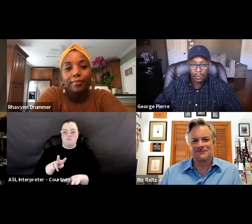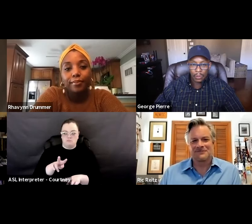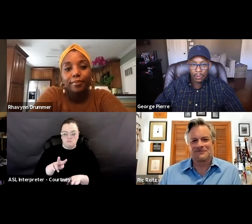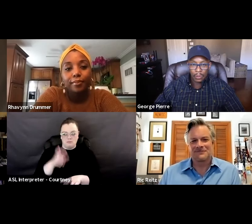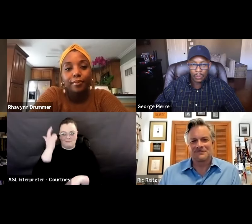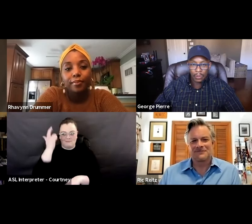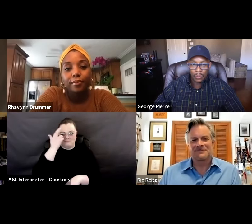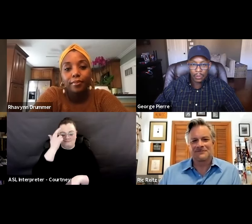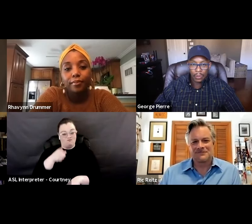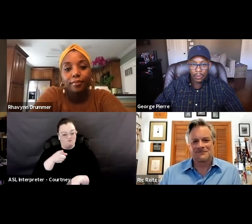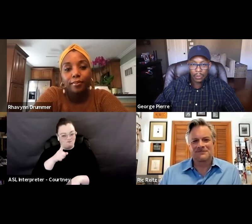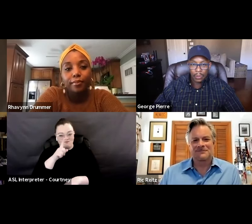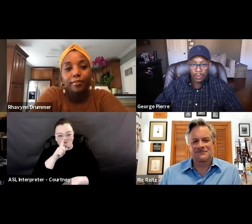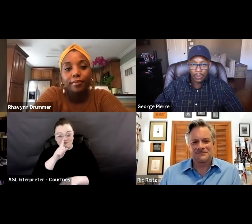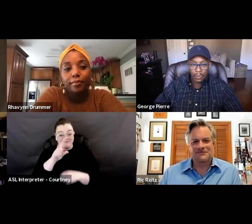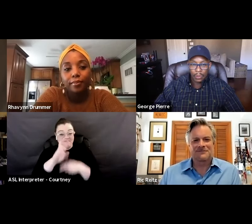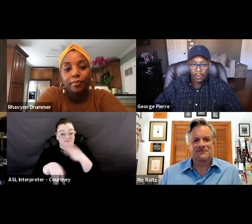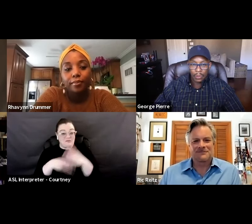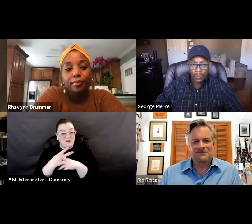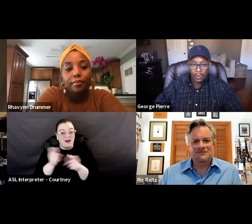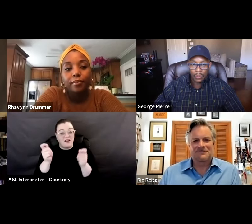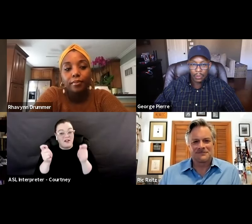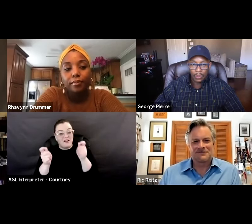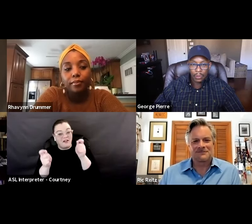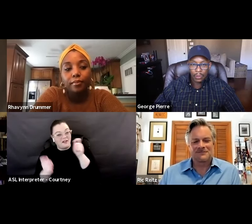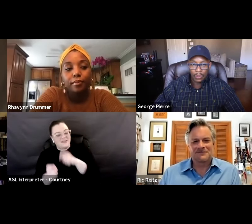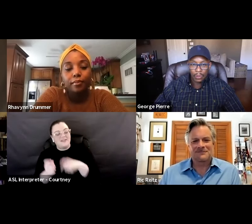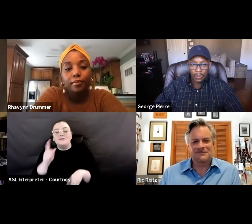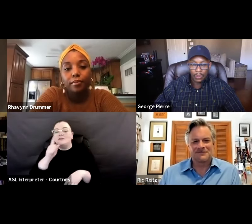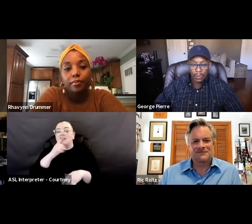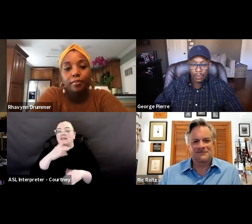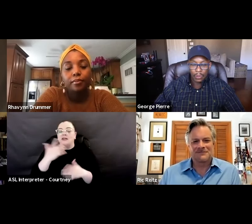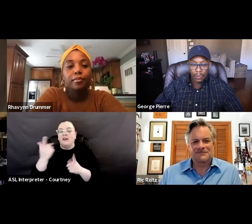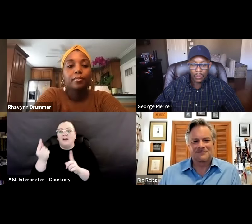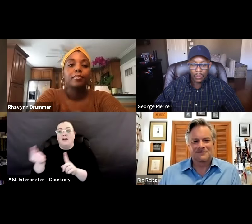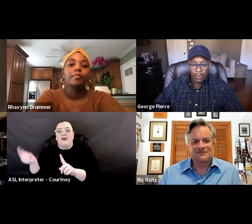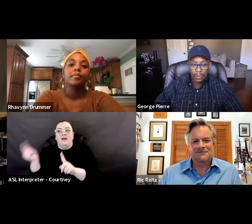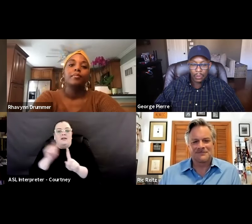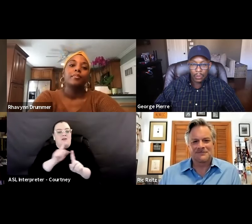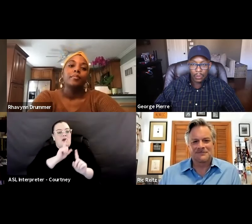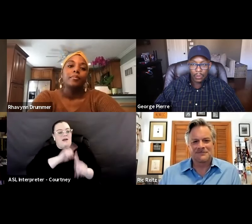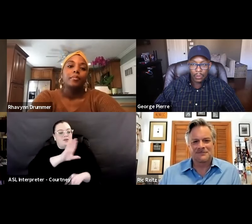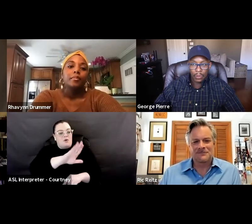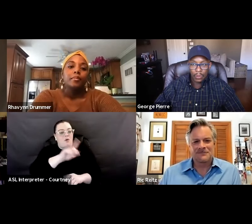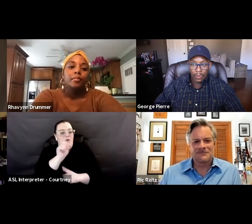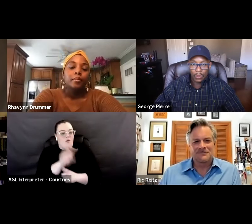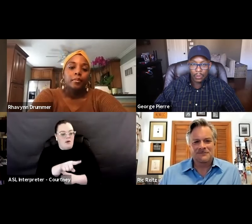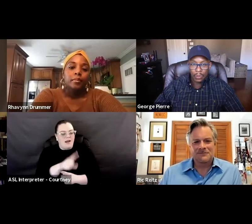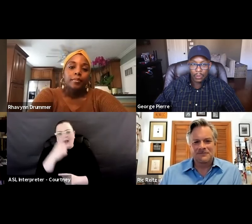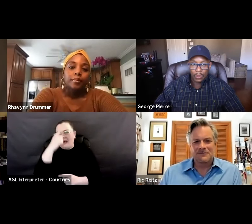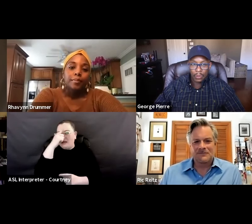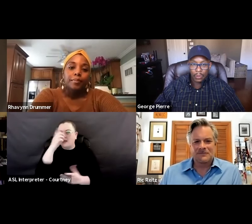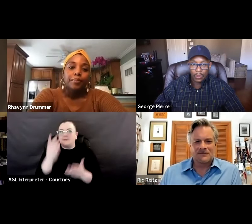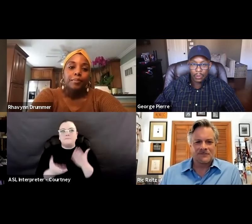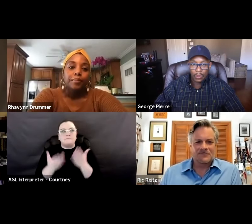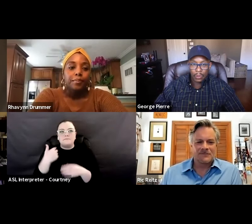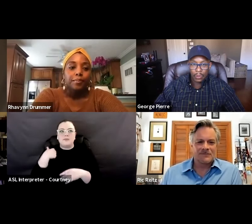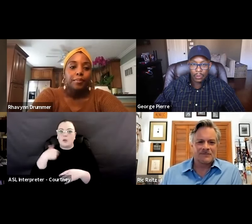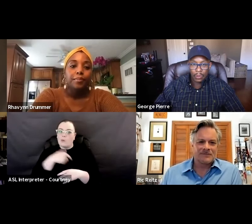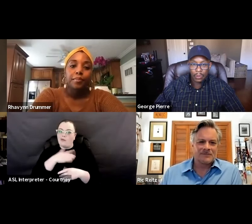world truly is changing. So in many ways, to answer your question more specifically, I think in some ways we were ahead of the